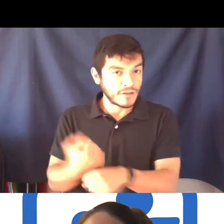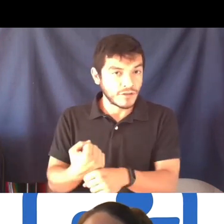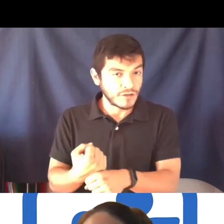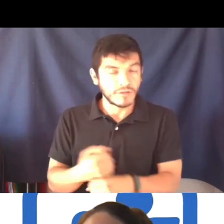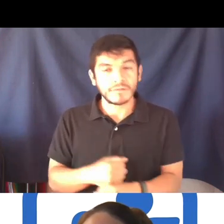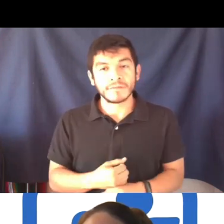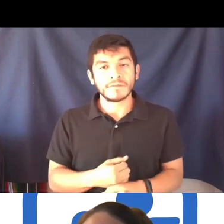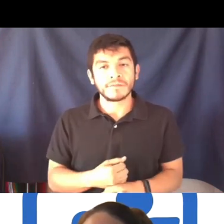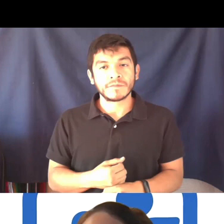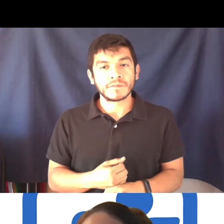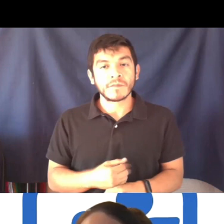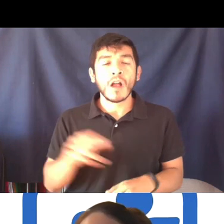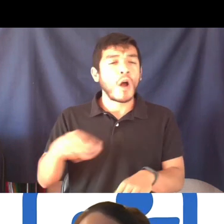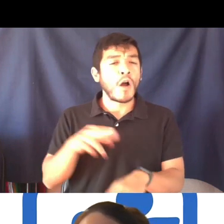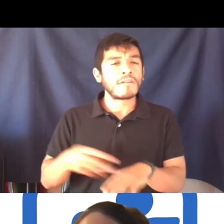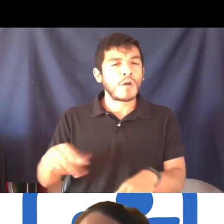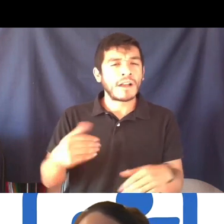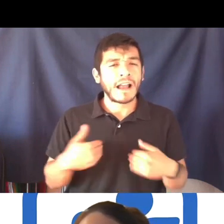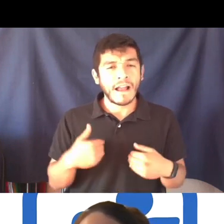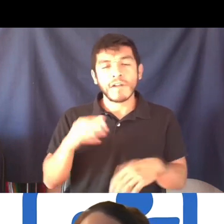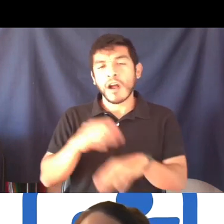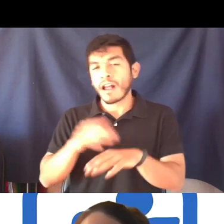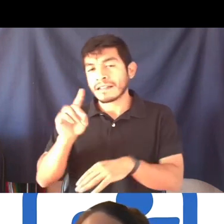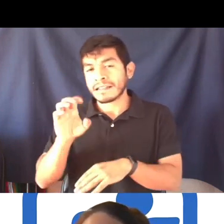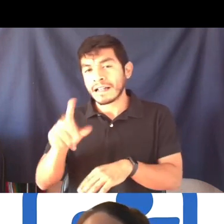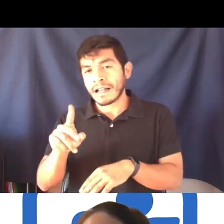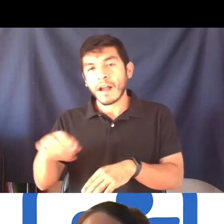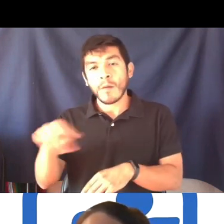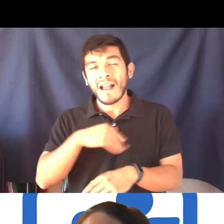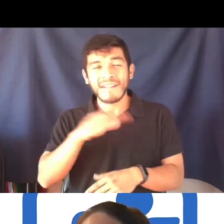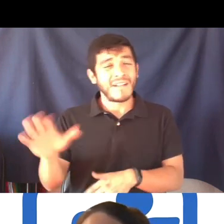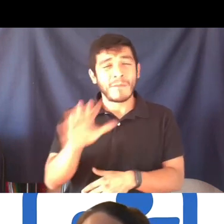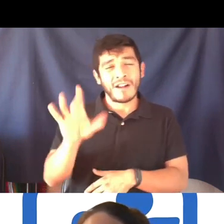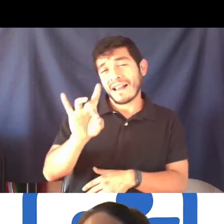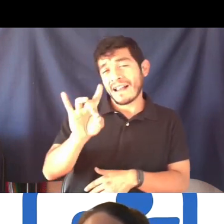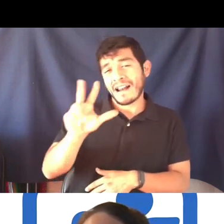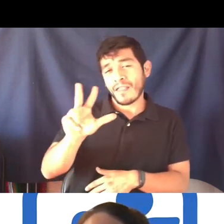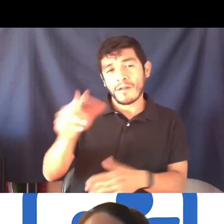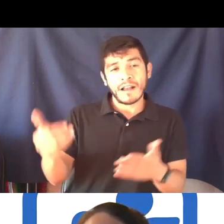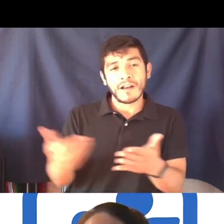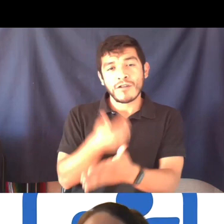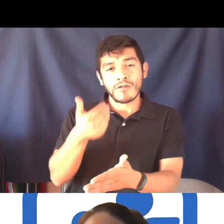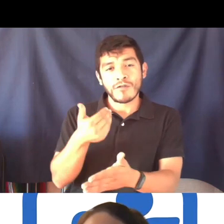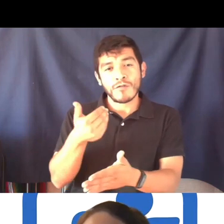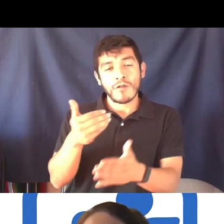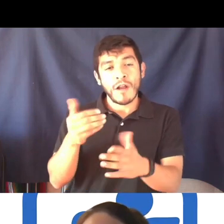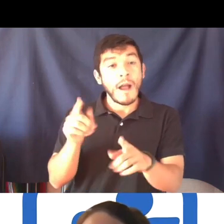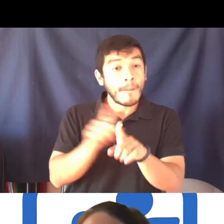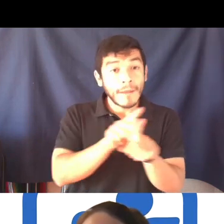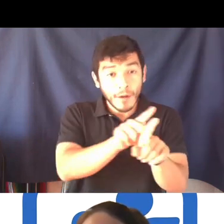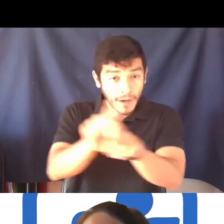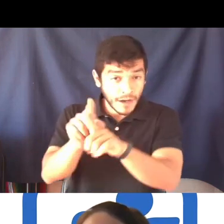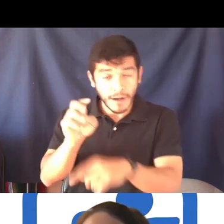cumulative. Of course, we have on deck, we have approximately 83 new youth peer mentors, and